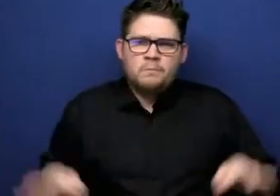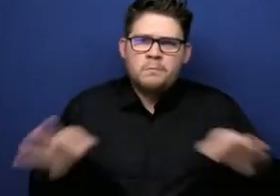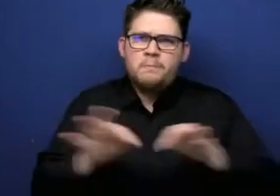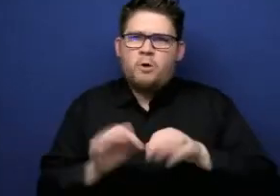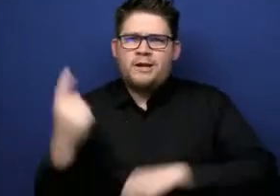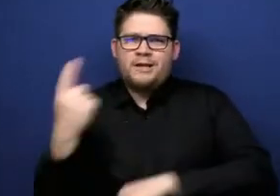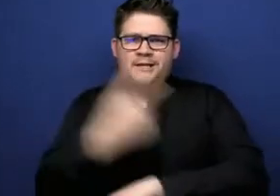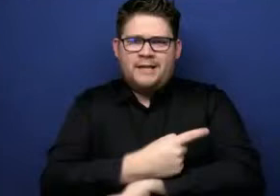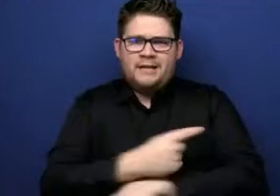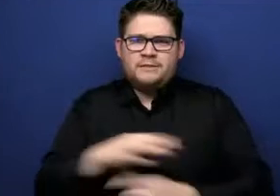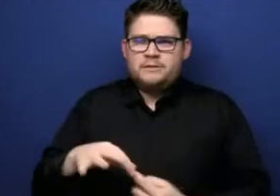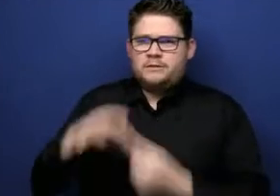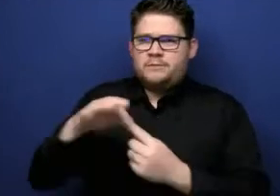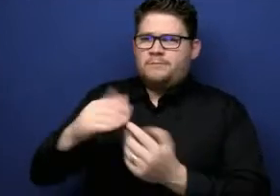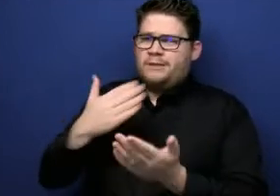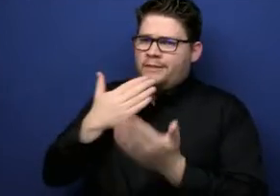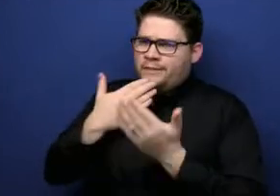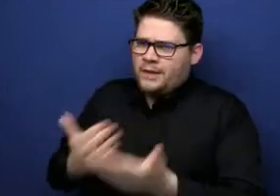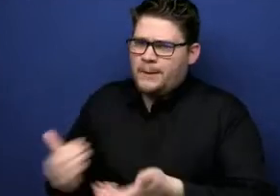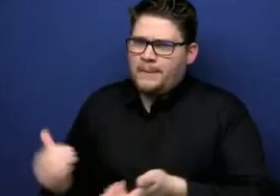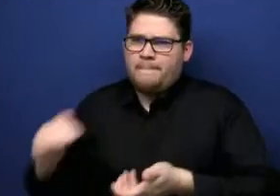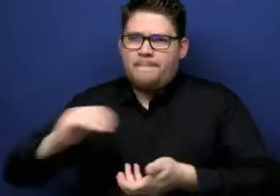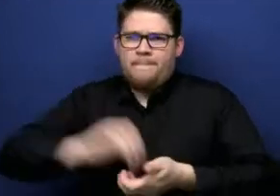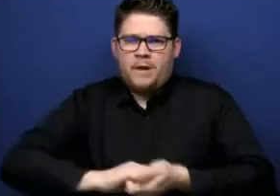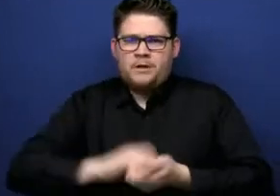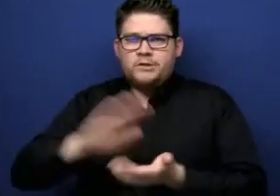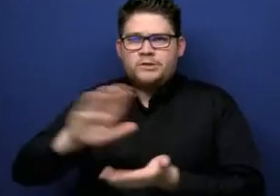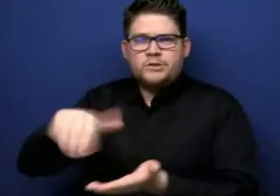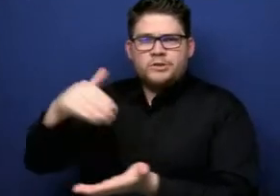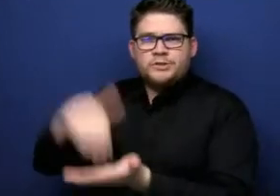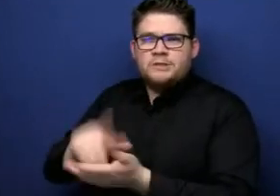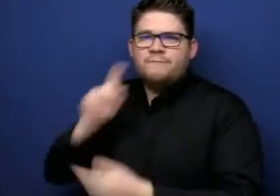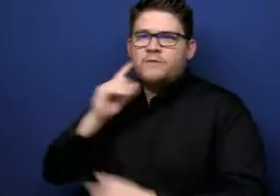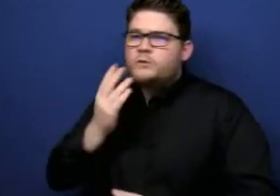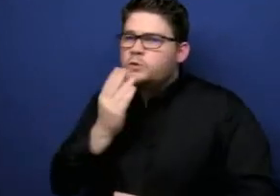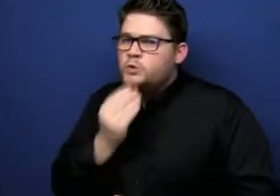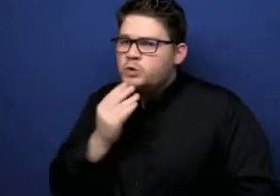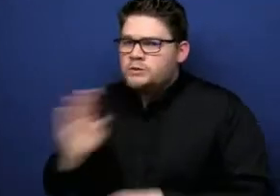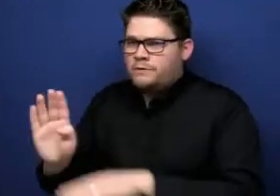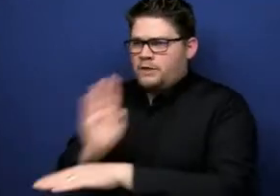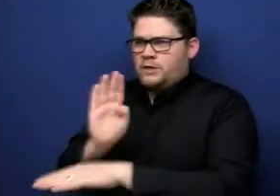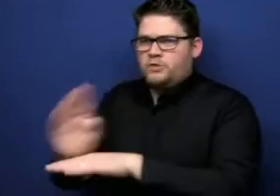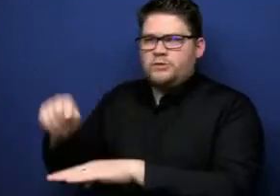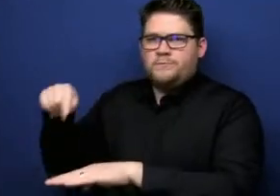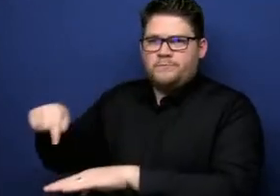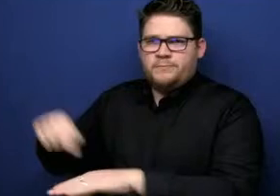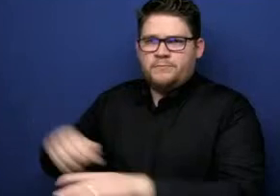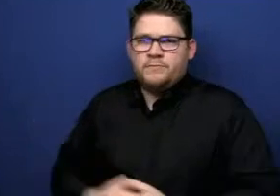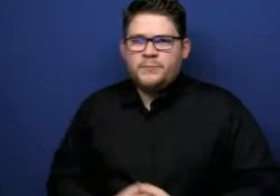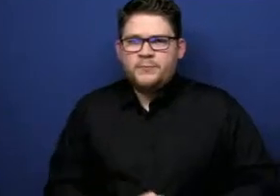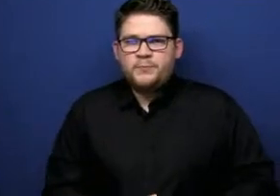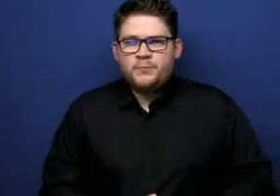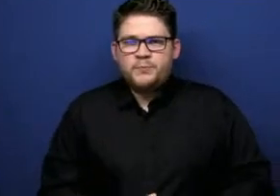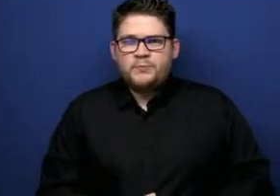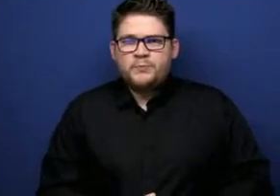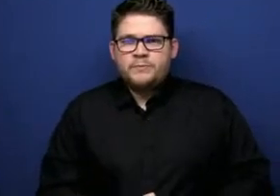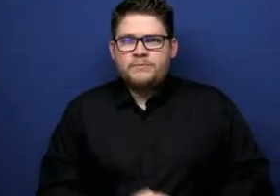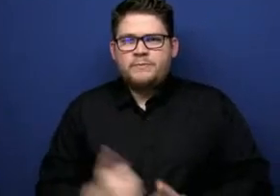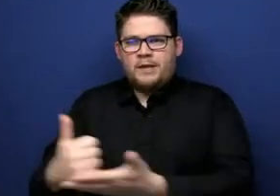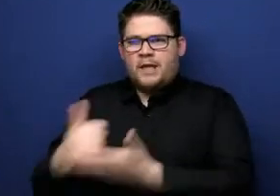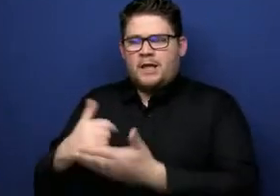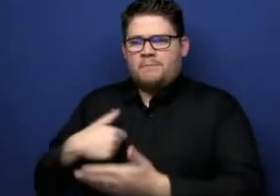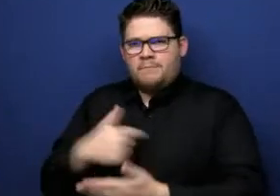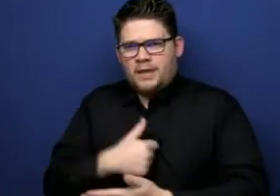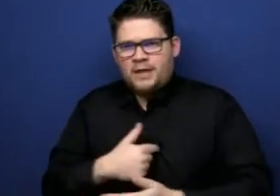community partners, the Center for Jewish and Israeli Affairs, for Israel and Jewish Affairs, I should say, for helping us get this together this year and